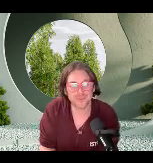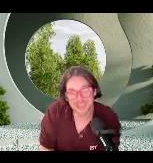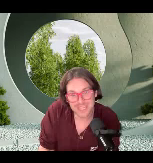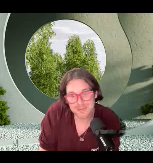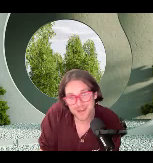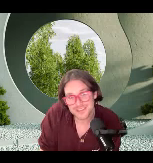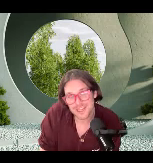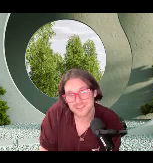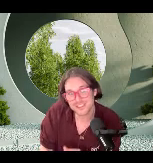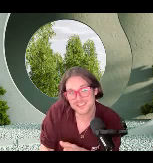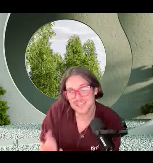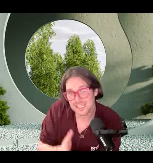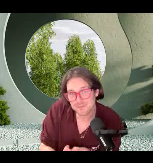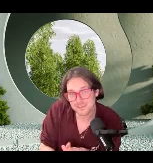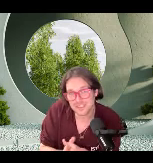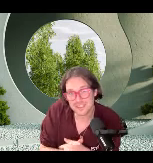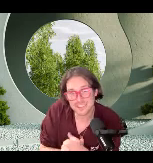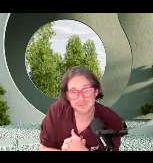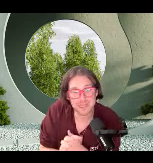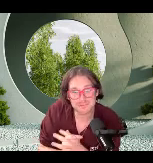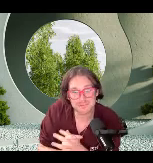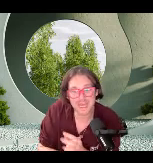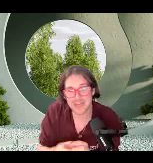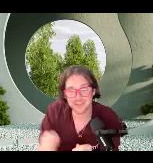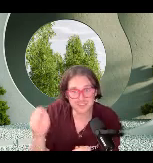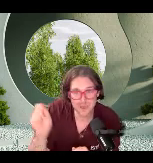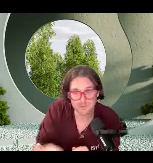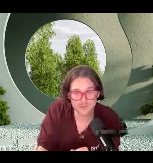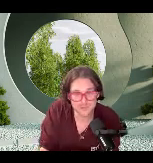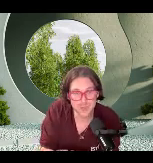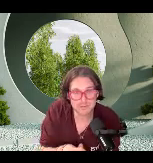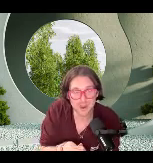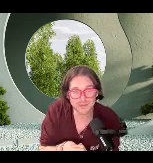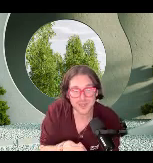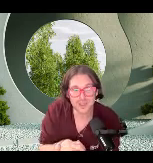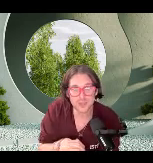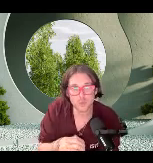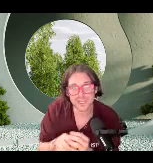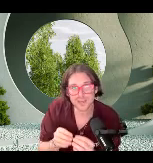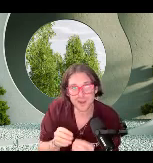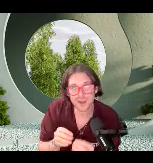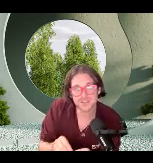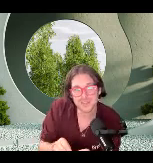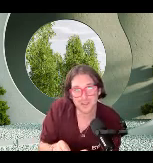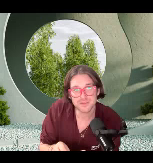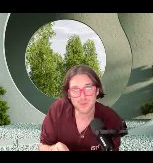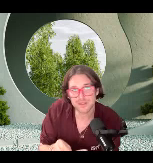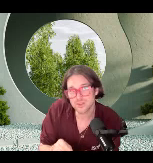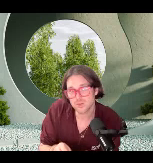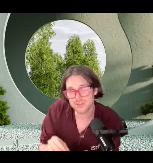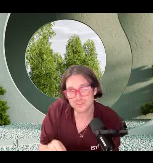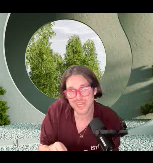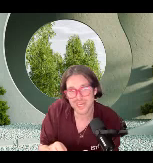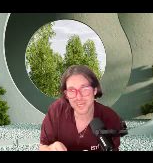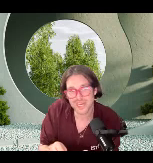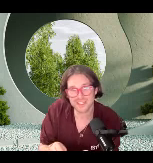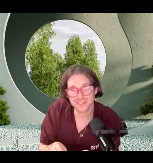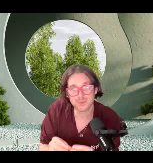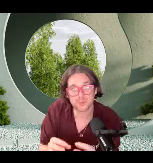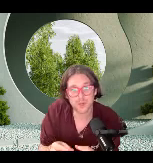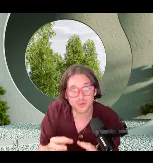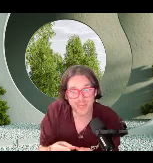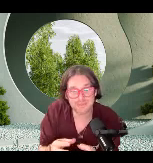needed. And if we think about ourselves as not the keeper of the keys, but maybe the swiper of the swipe cards, we can arm ourselves with the tools